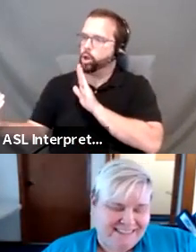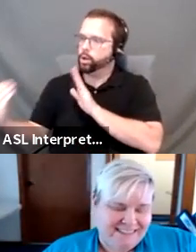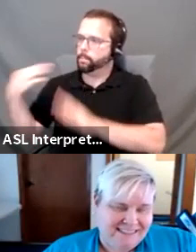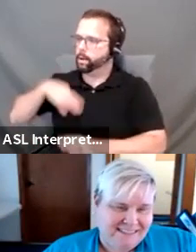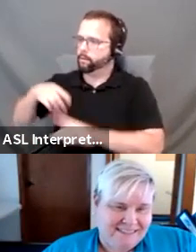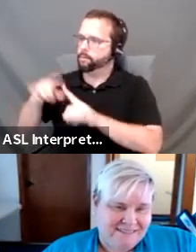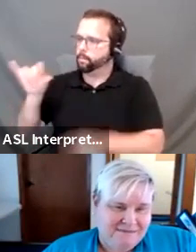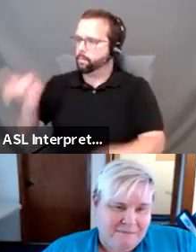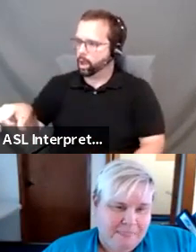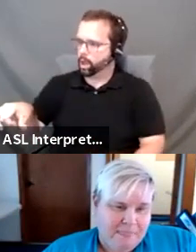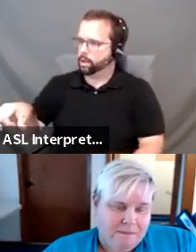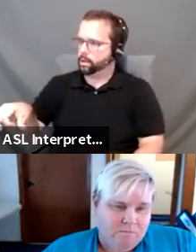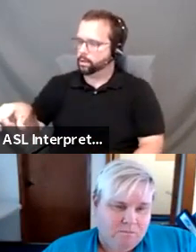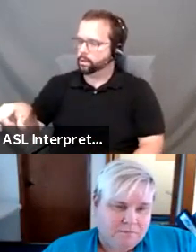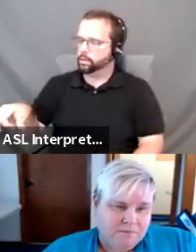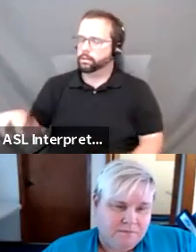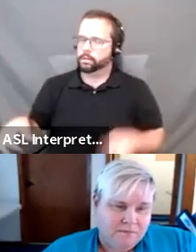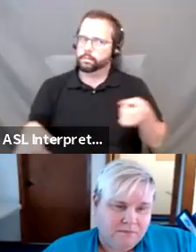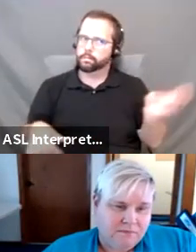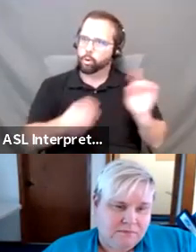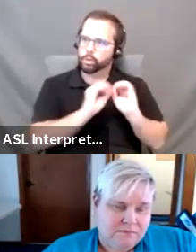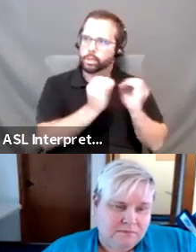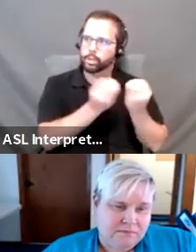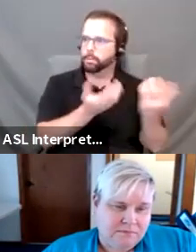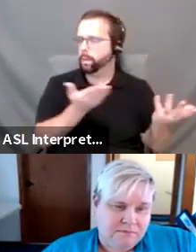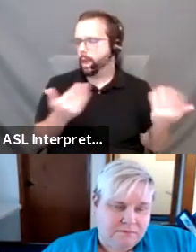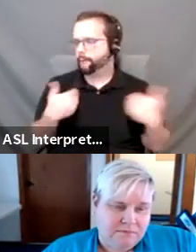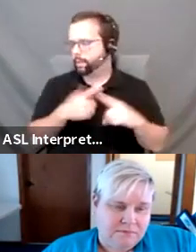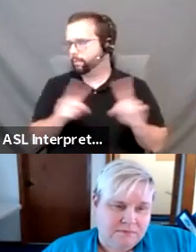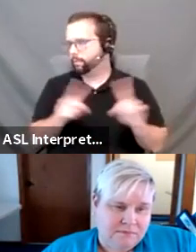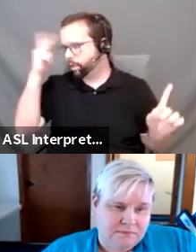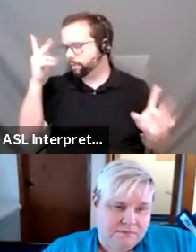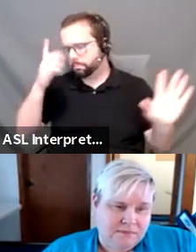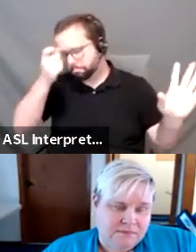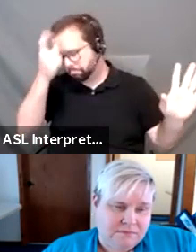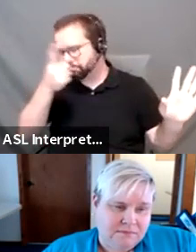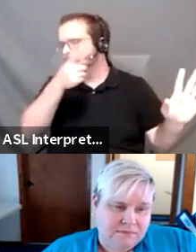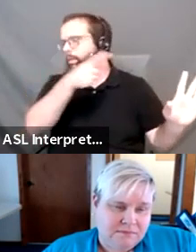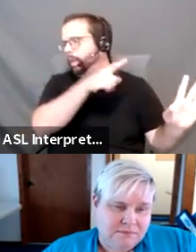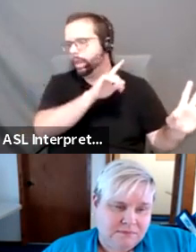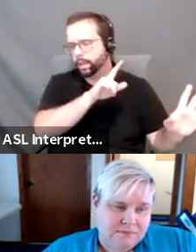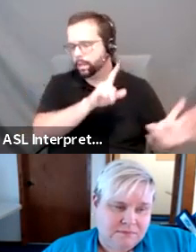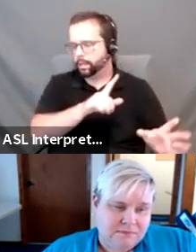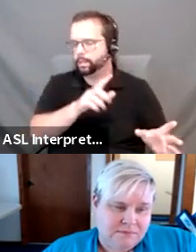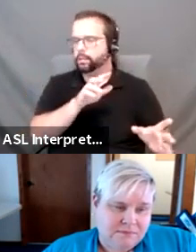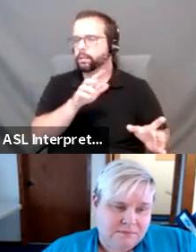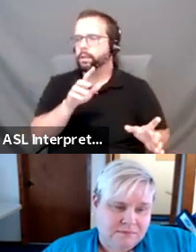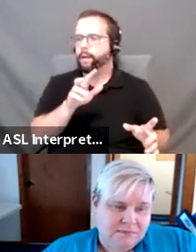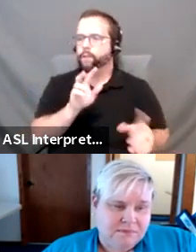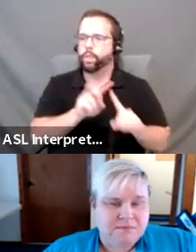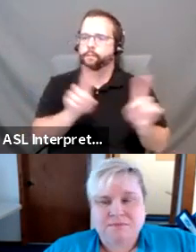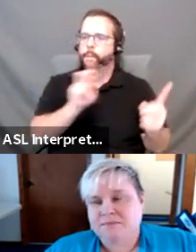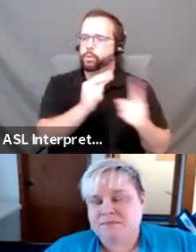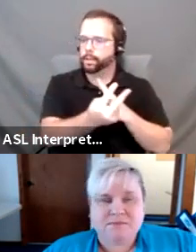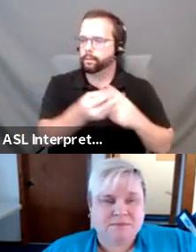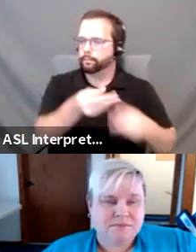philosophy, and for good reason. But and I was just thinking, yeah, because you are going to